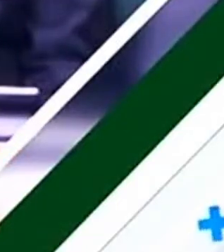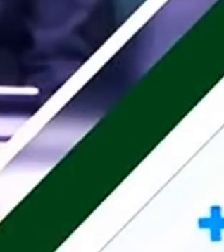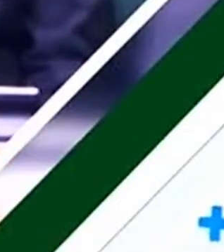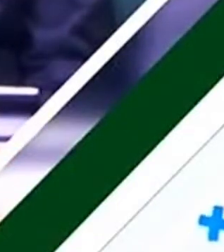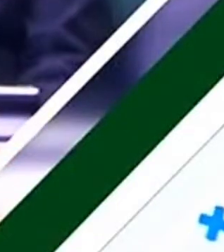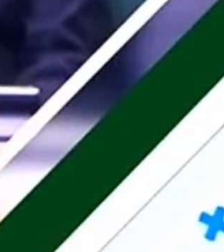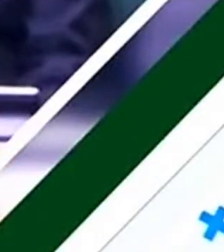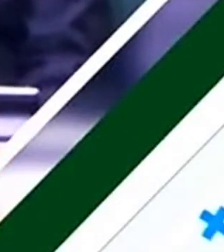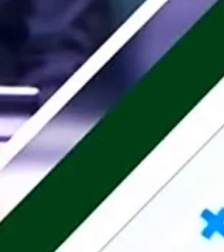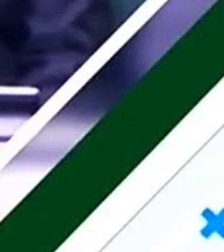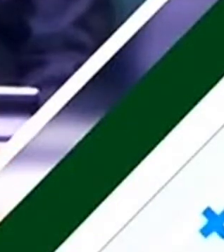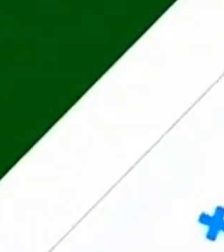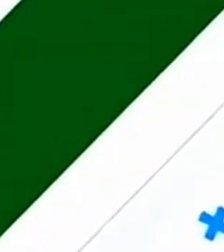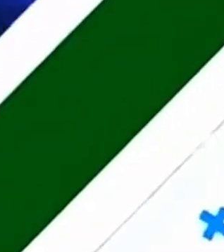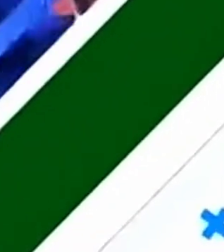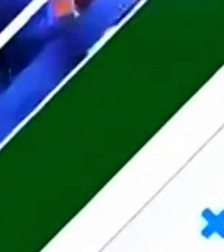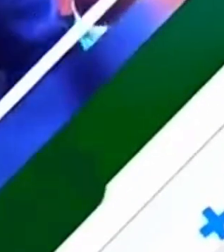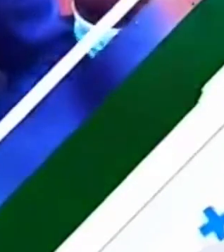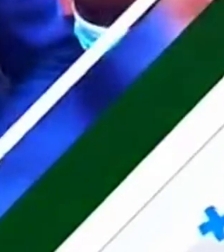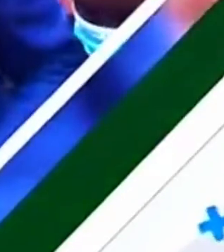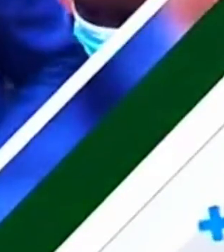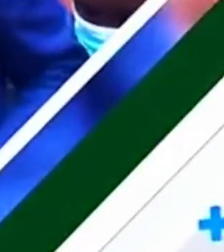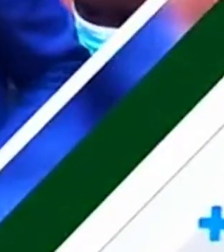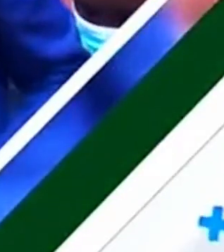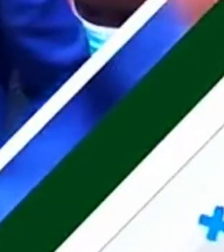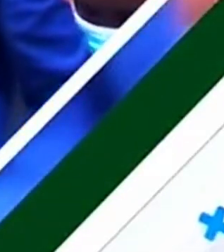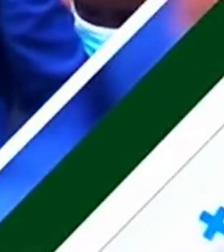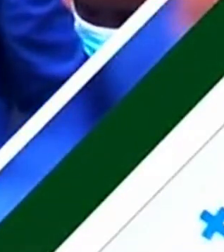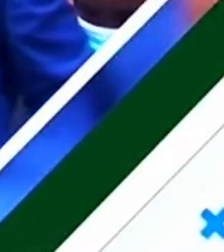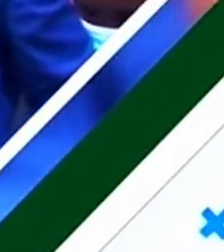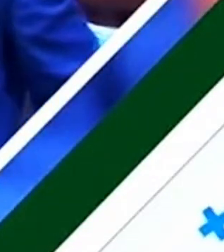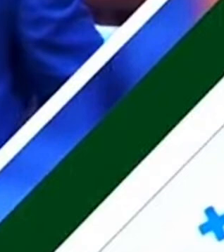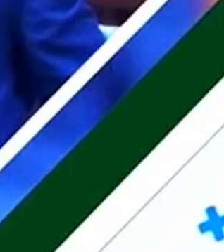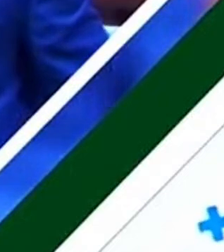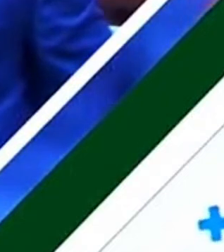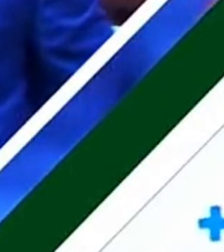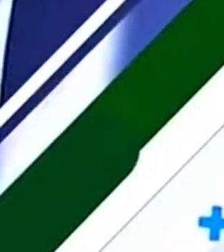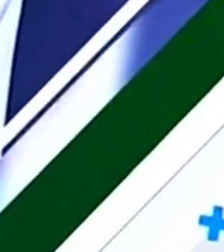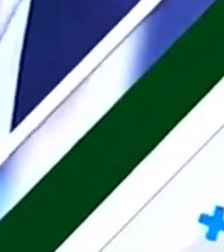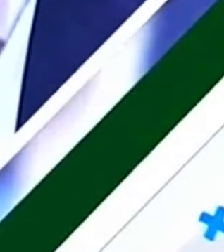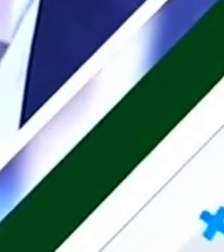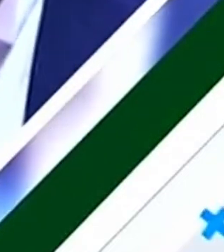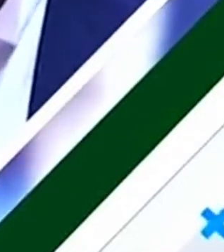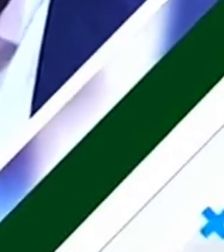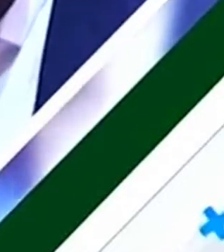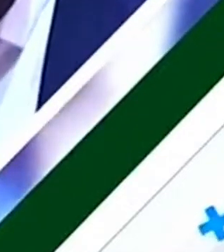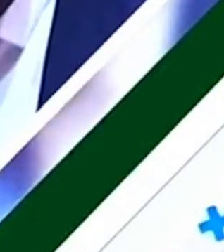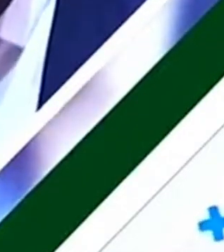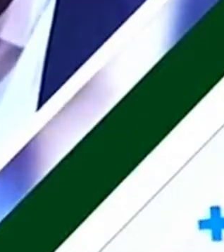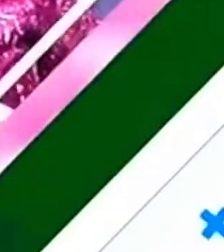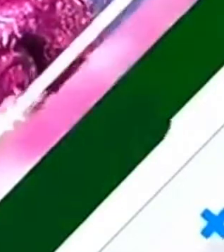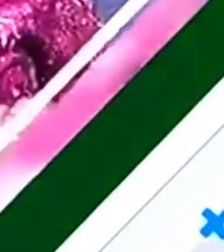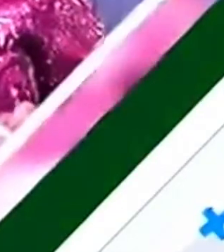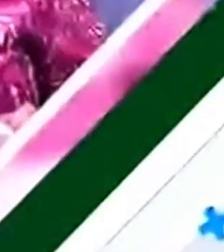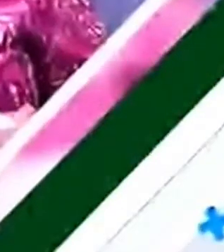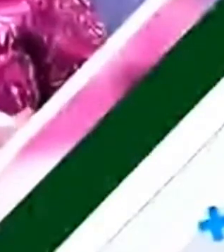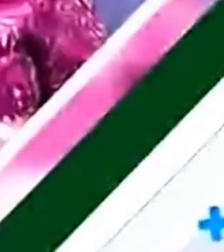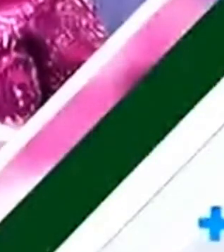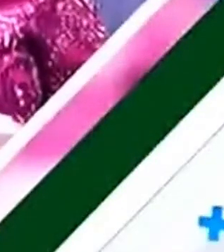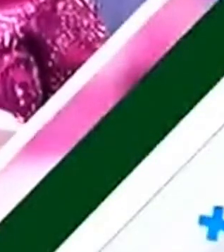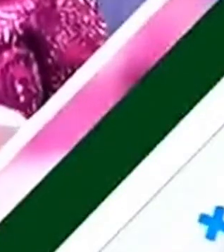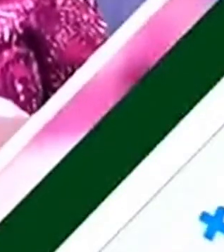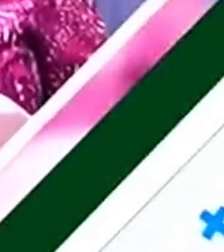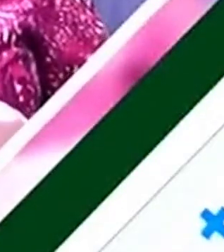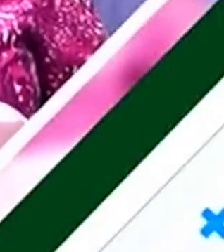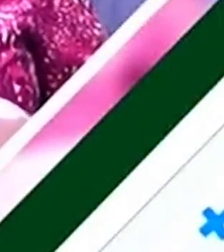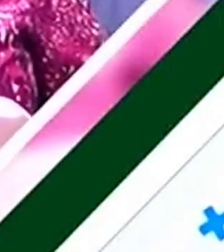Broadcast times for Parliament Television has been extended from 0830 hours to 22 hours from Monday to Friday. Tune in every